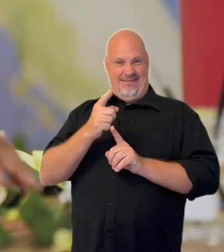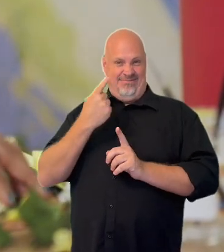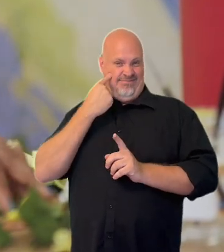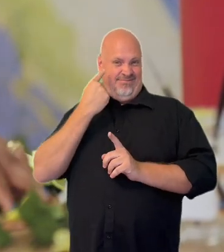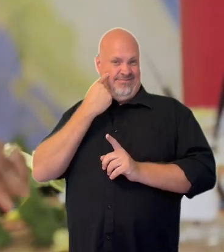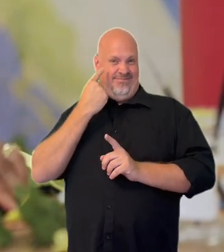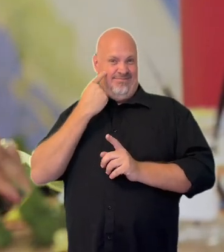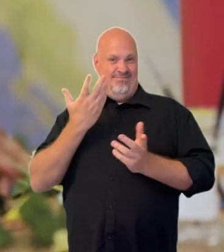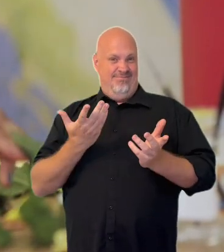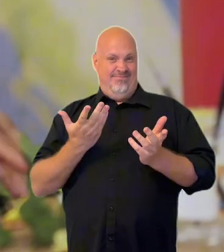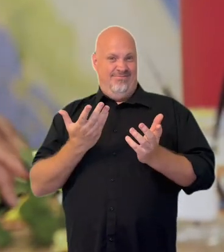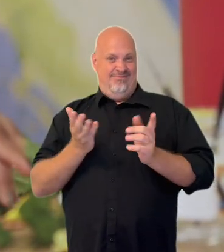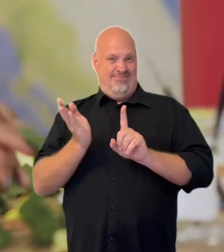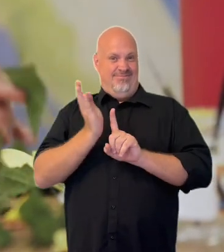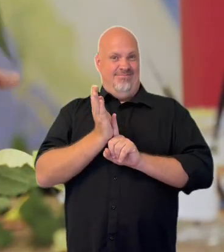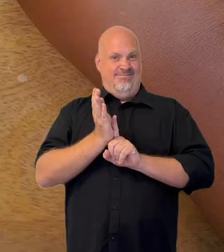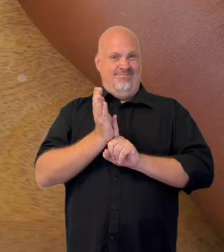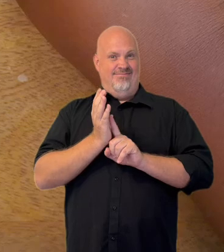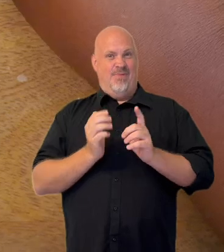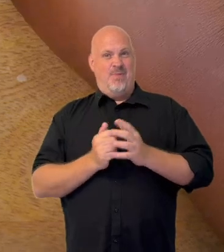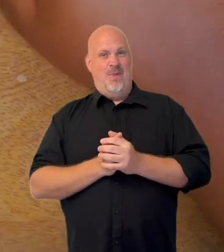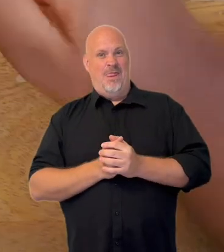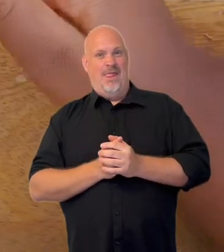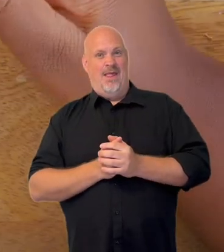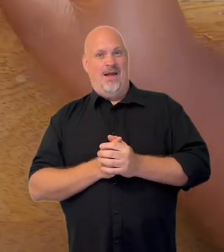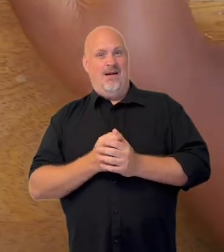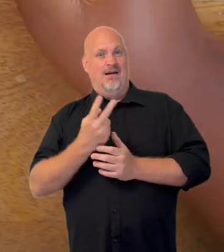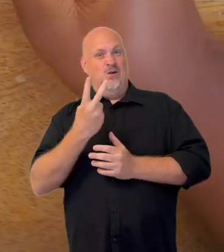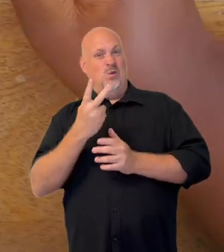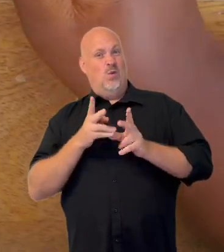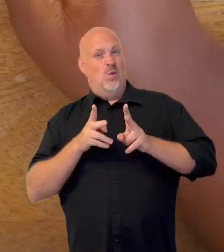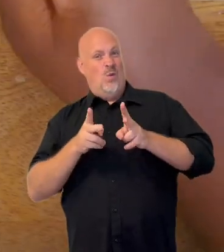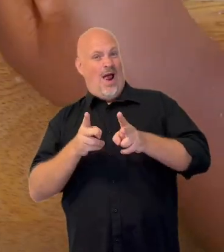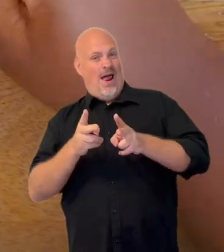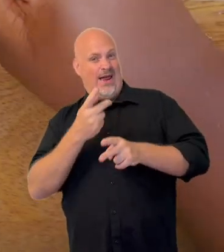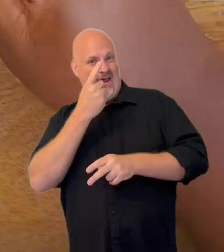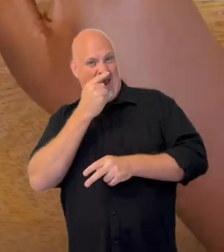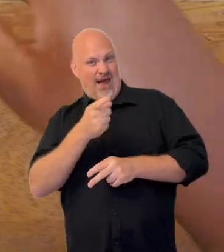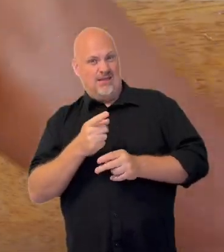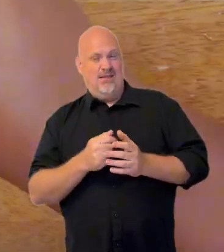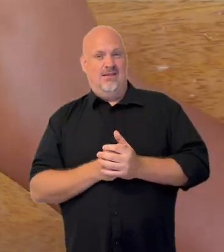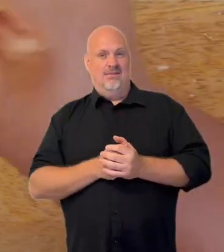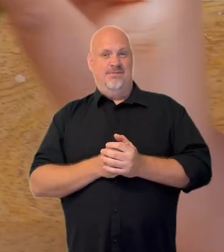You either get 2 triangle pieces of paper